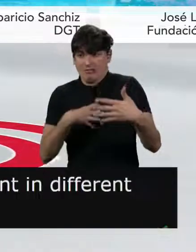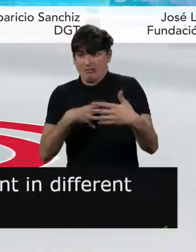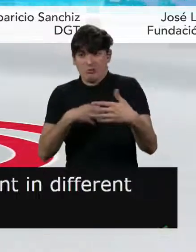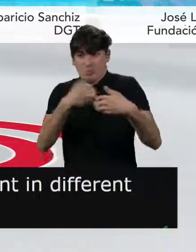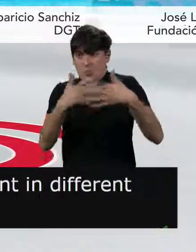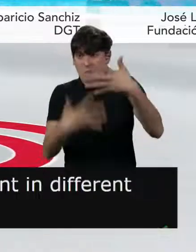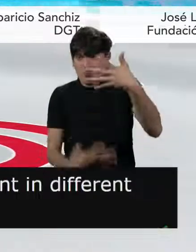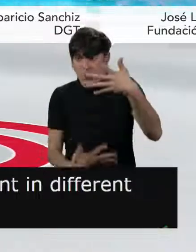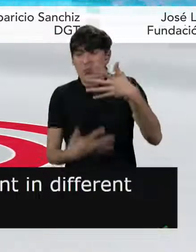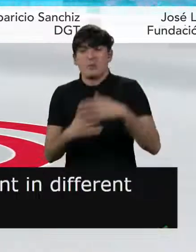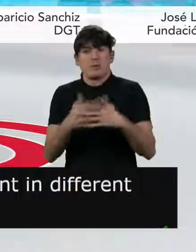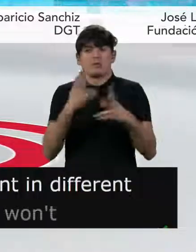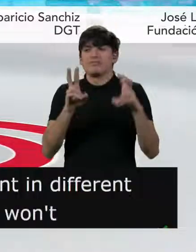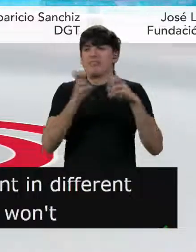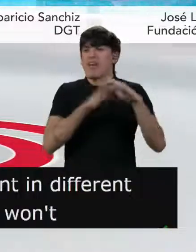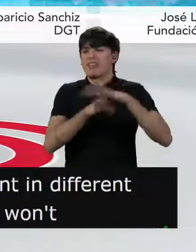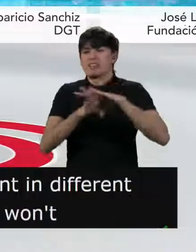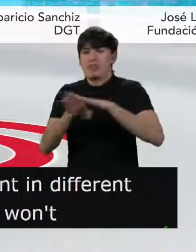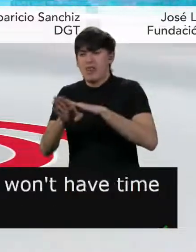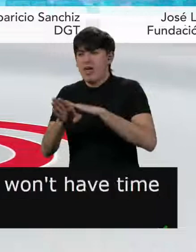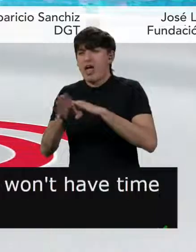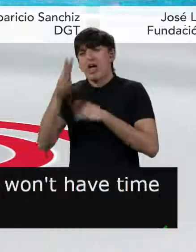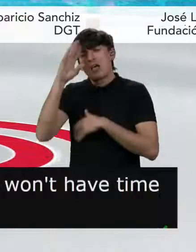to mention all of them.